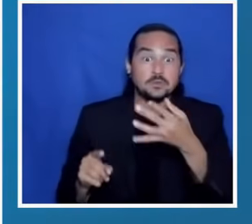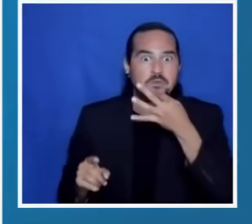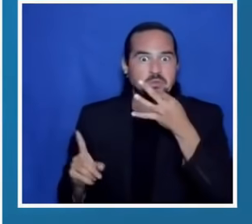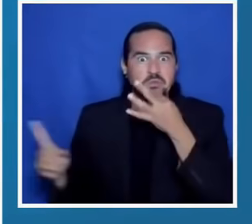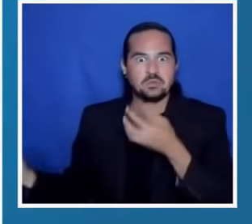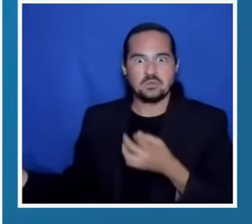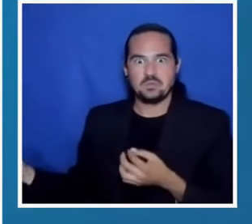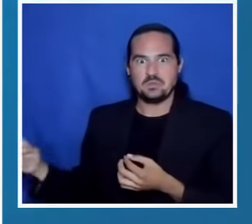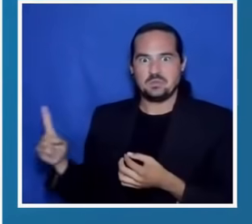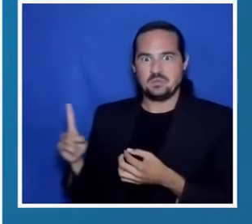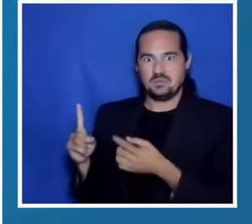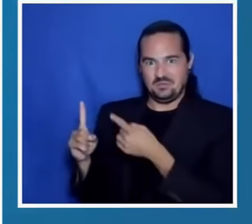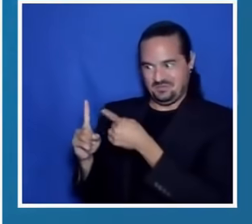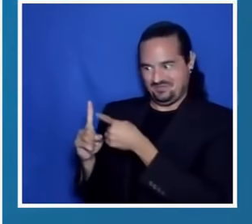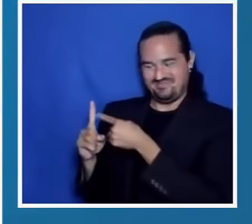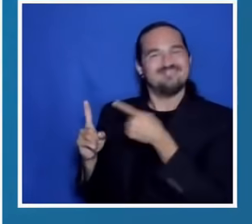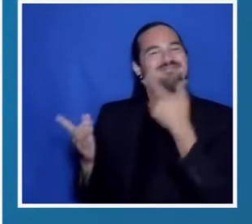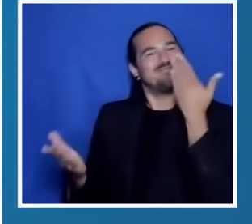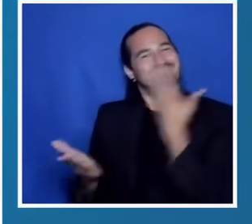President Joe Biden.